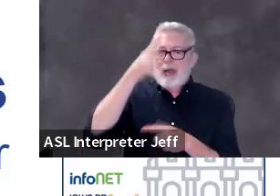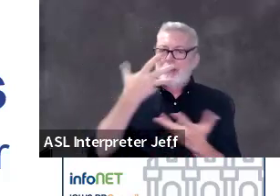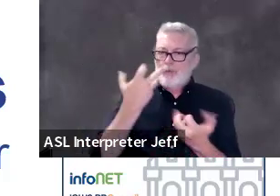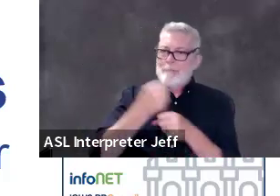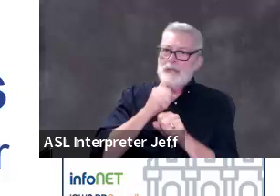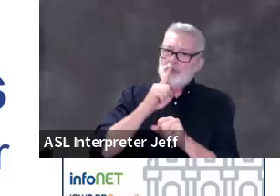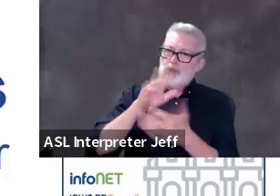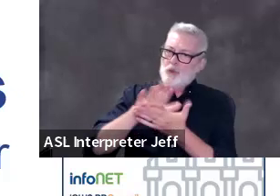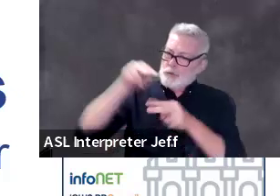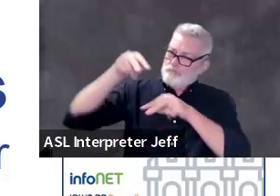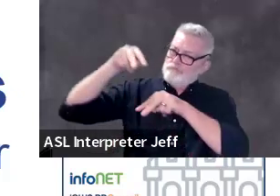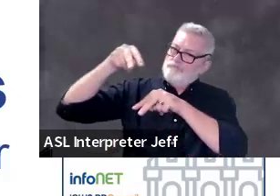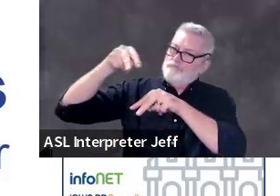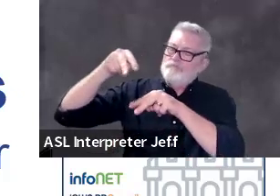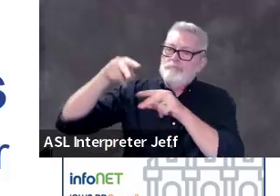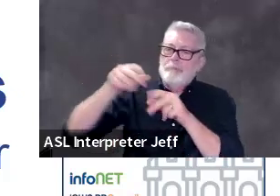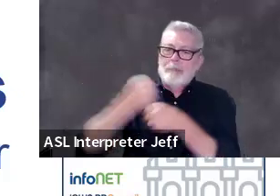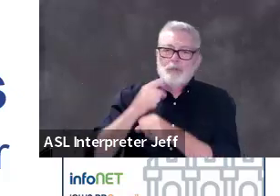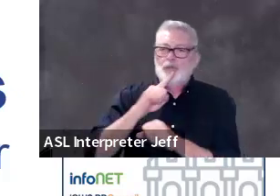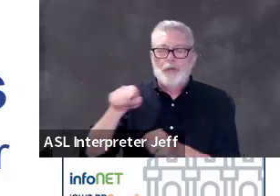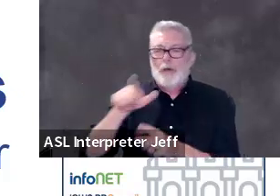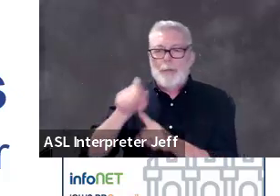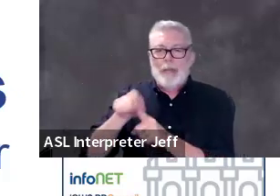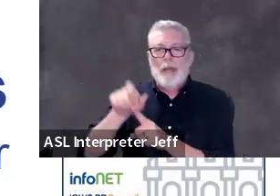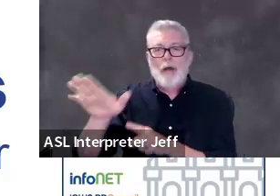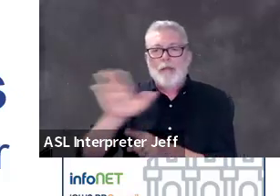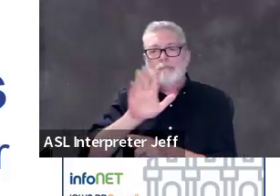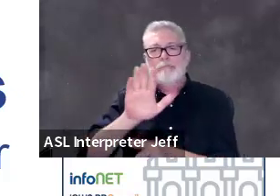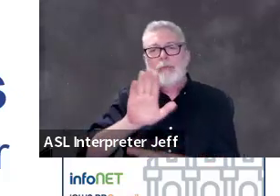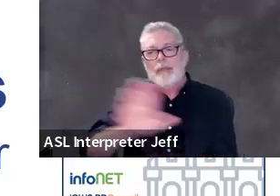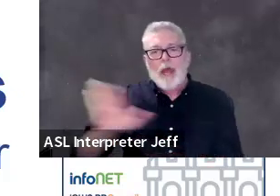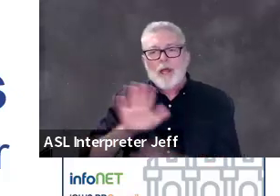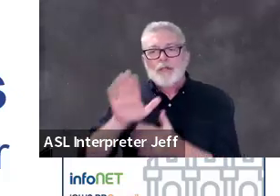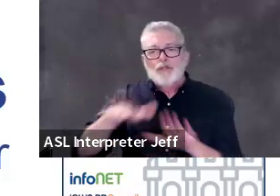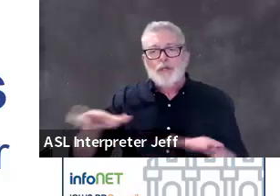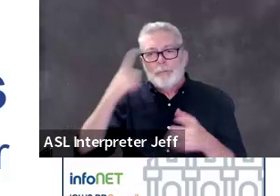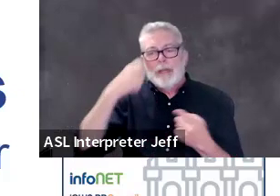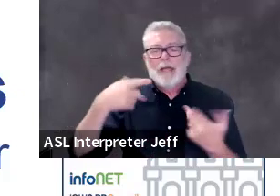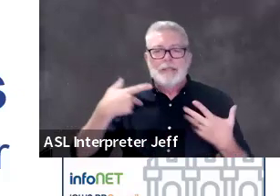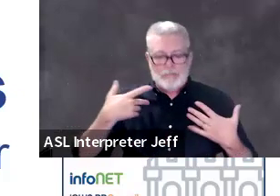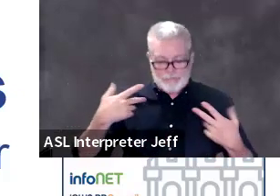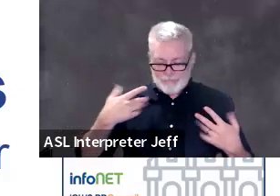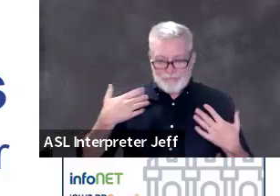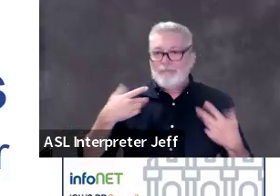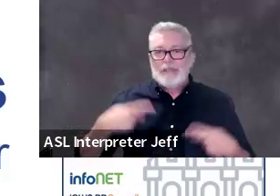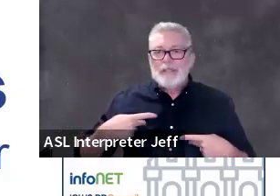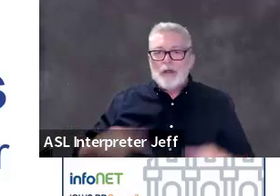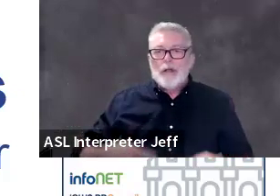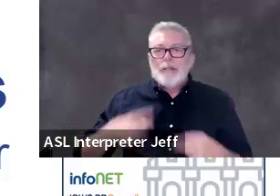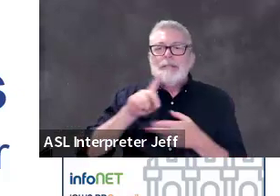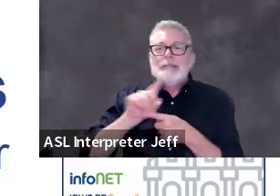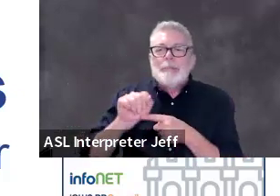making sure that people are not being bullied because of their physical characteristics or other